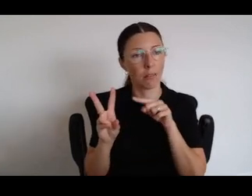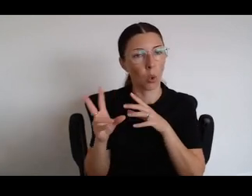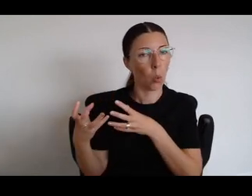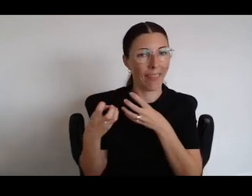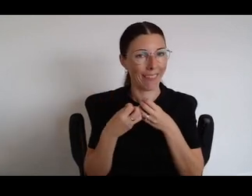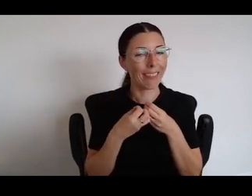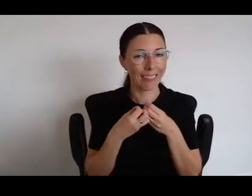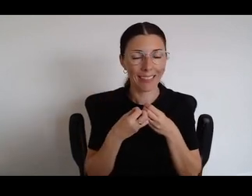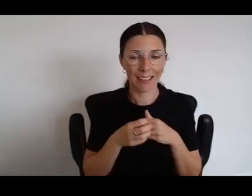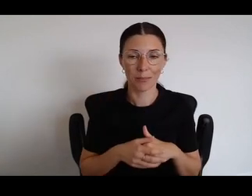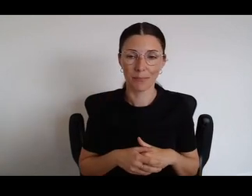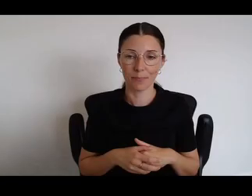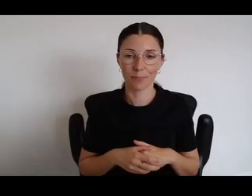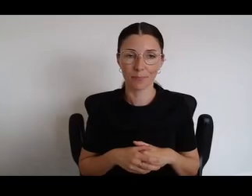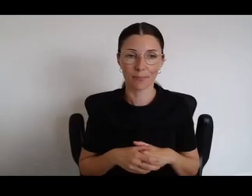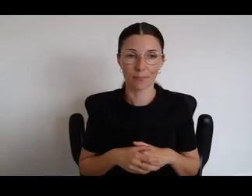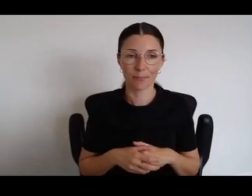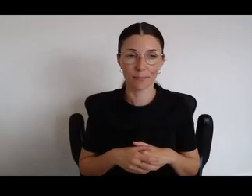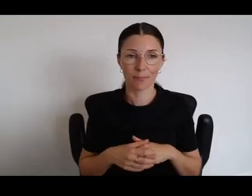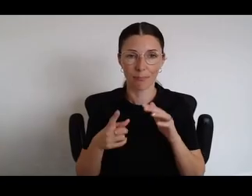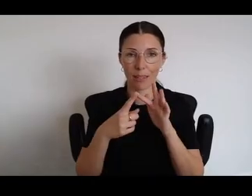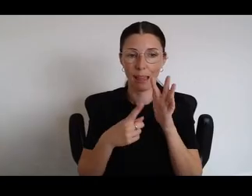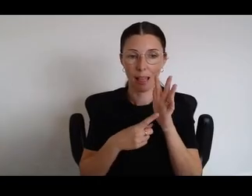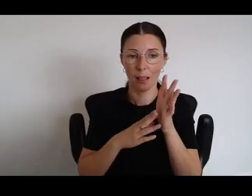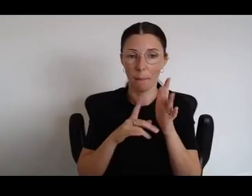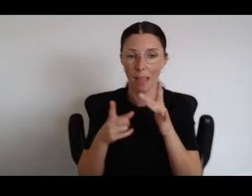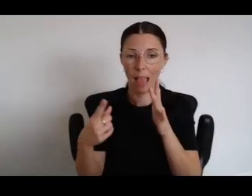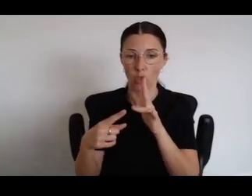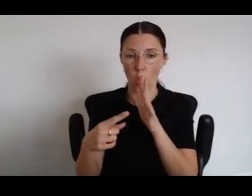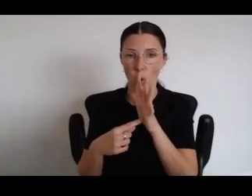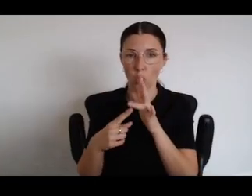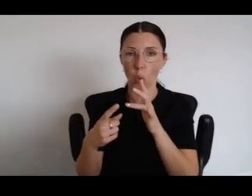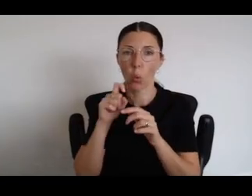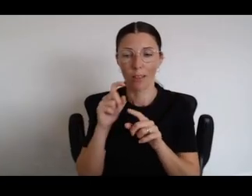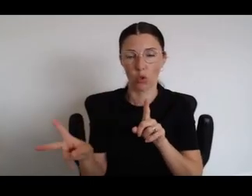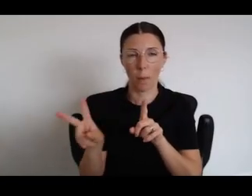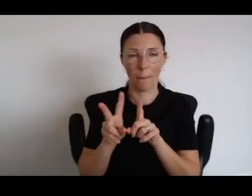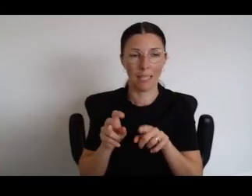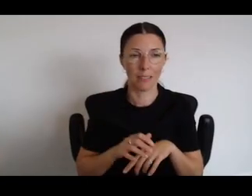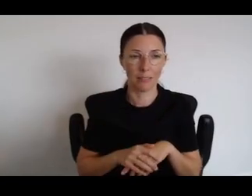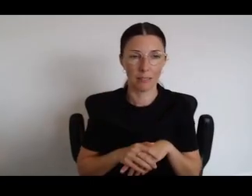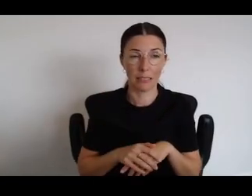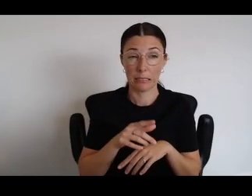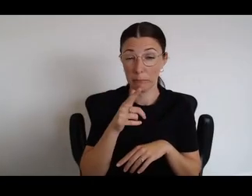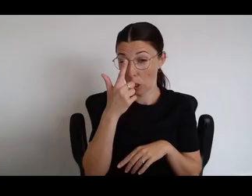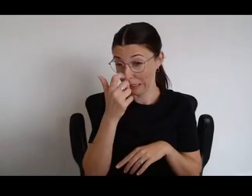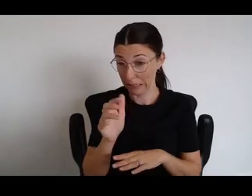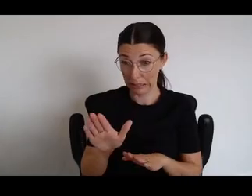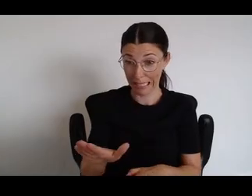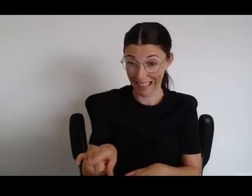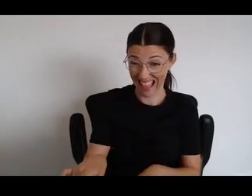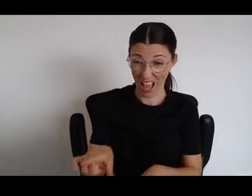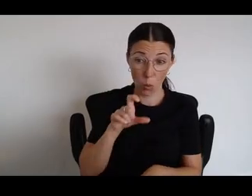So Elmi and Otto will do that. Can I propose that you stay there for a while, and I invite you